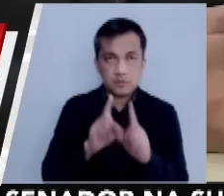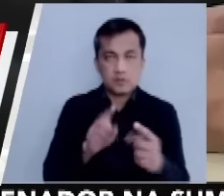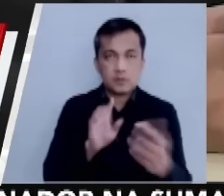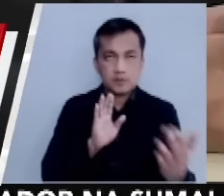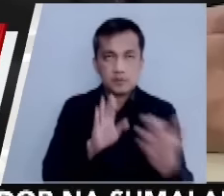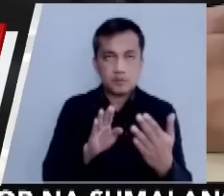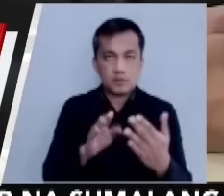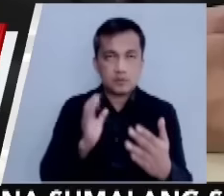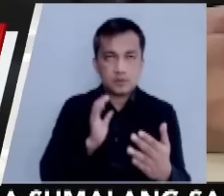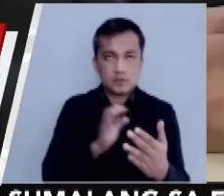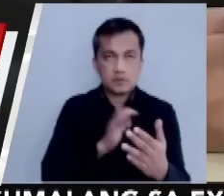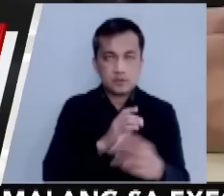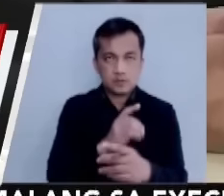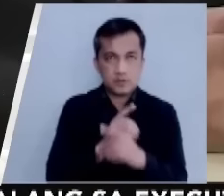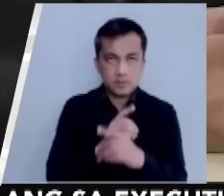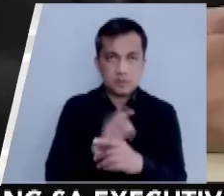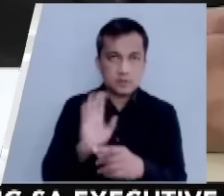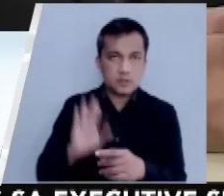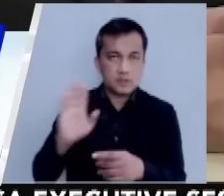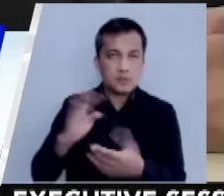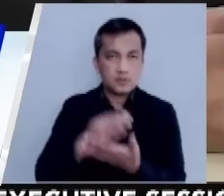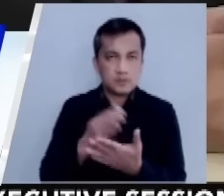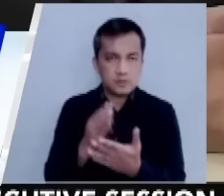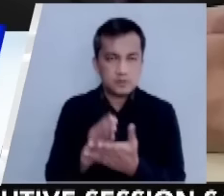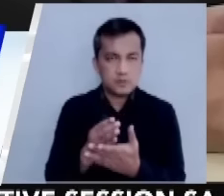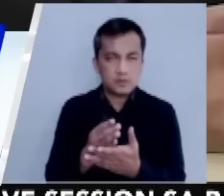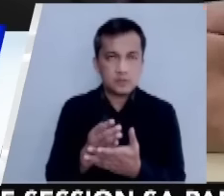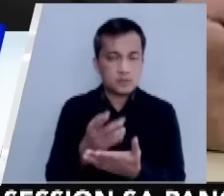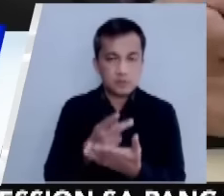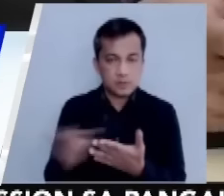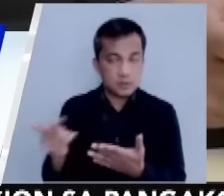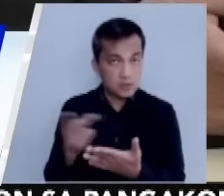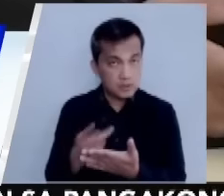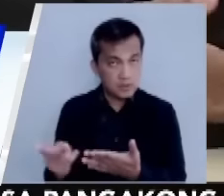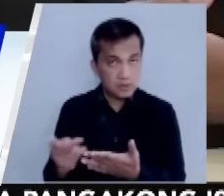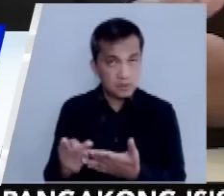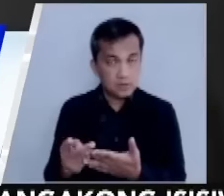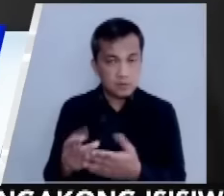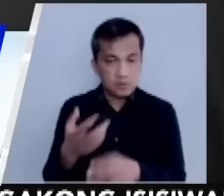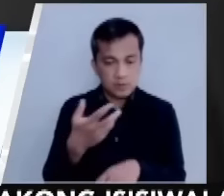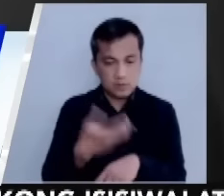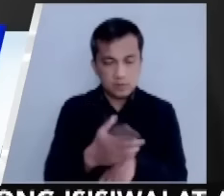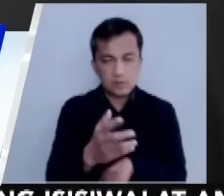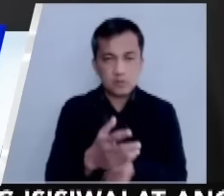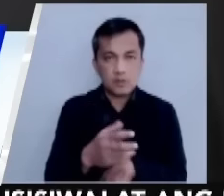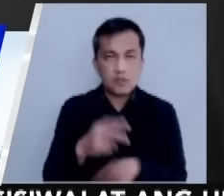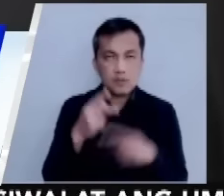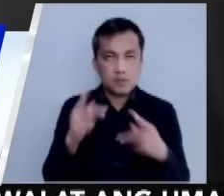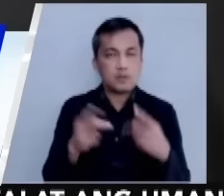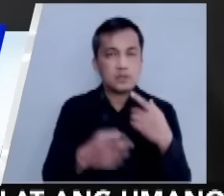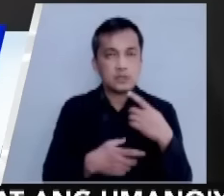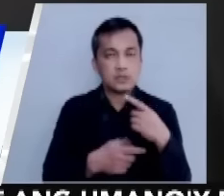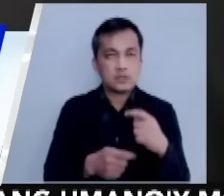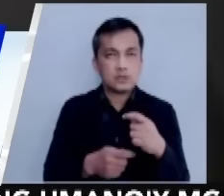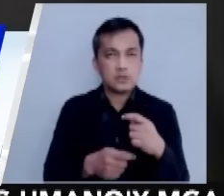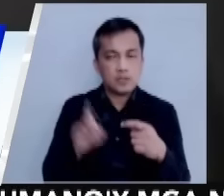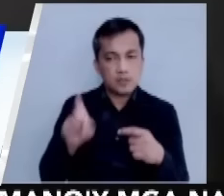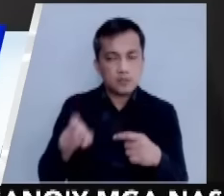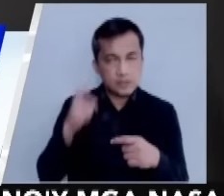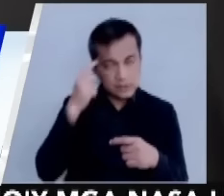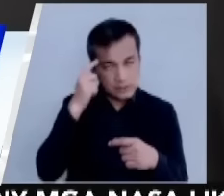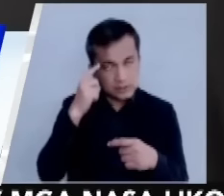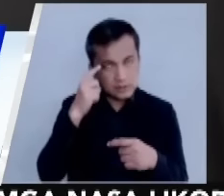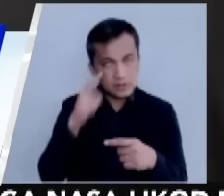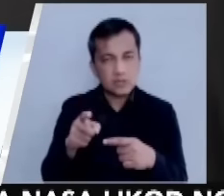defend his or her budget fails to do so, to an extent, betrayal po of public trust yun. And you have to consider the degree of the